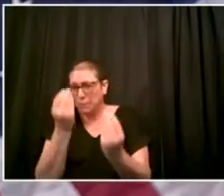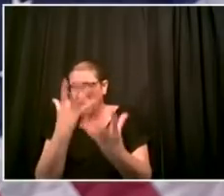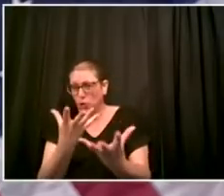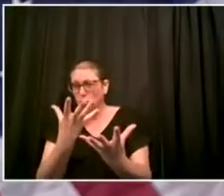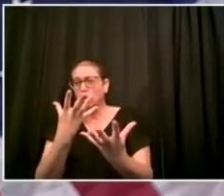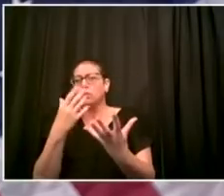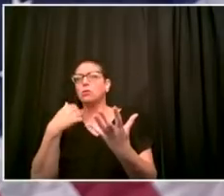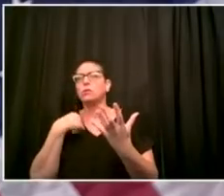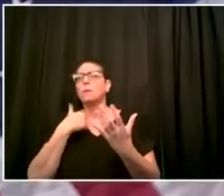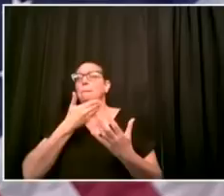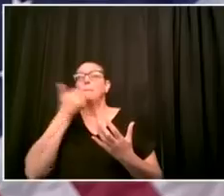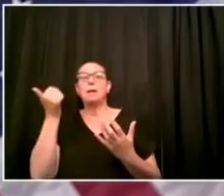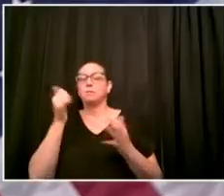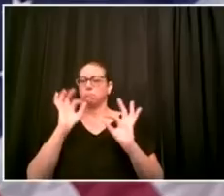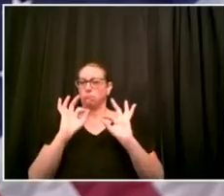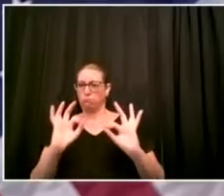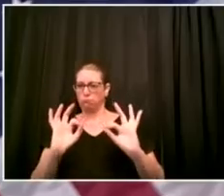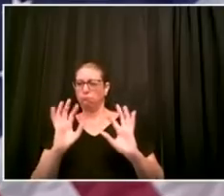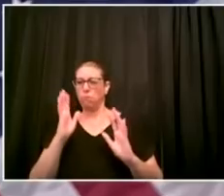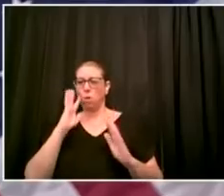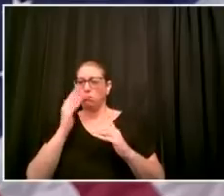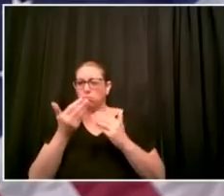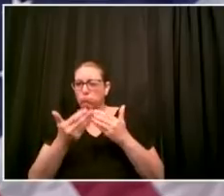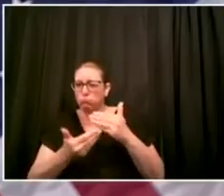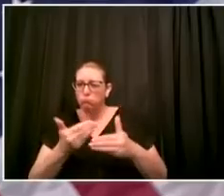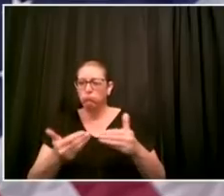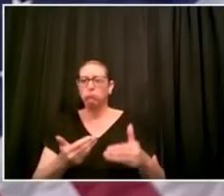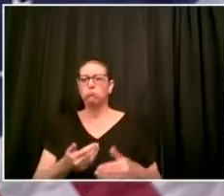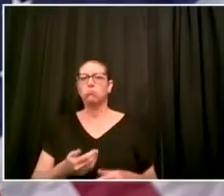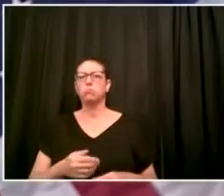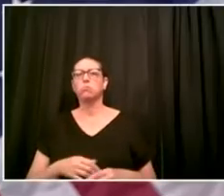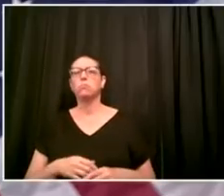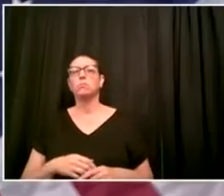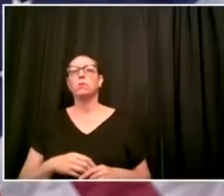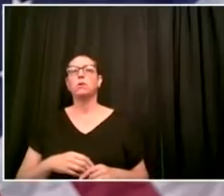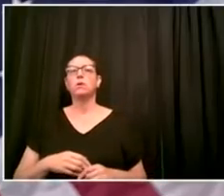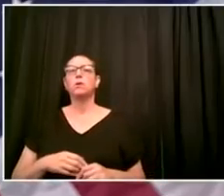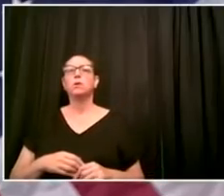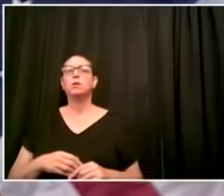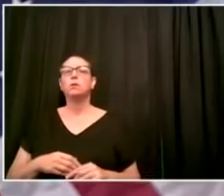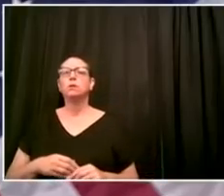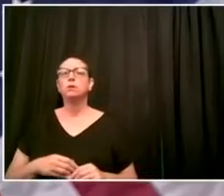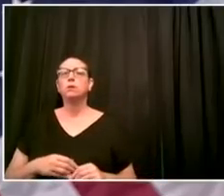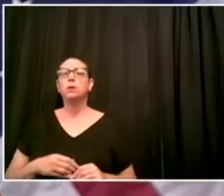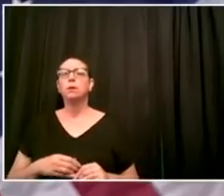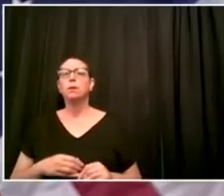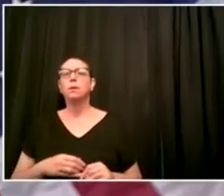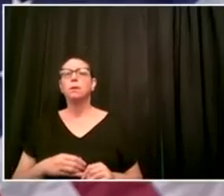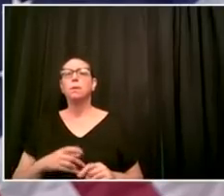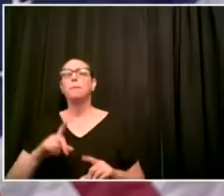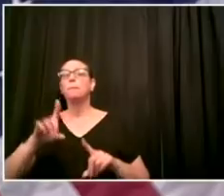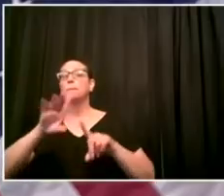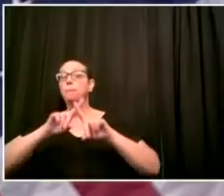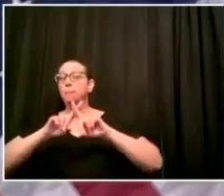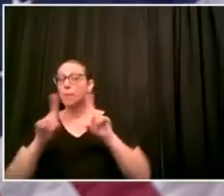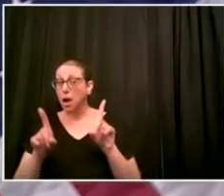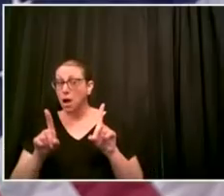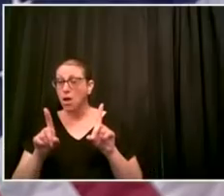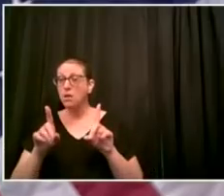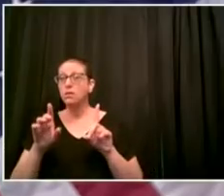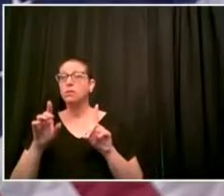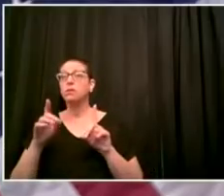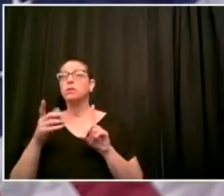But again, any looking at what happened with the very few instances where there